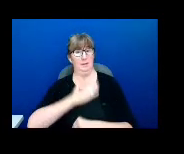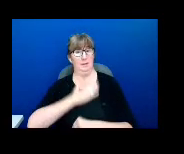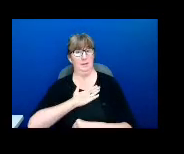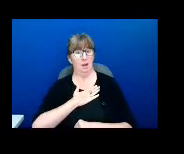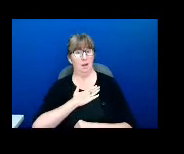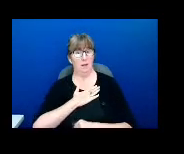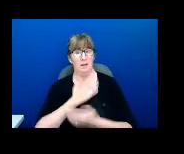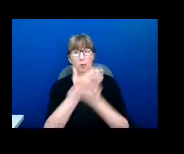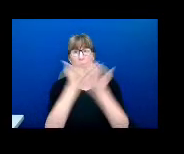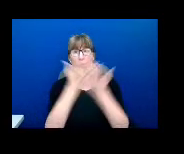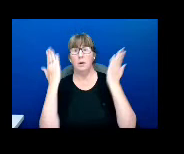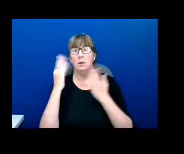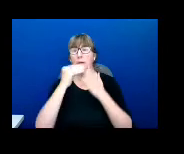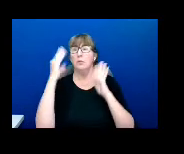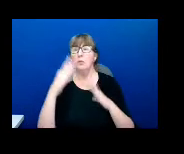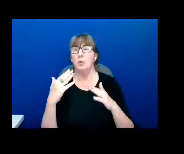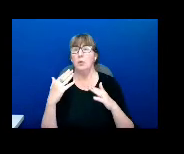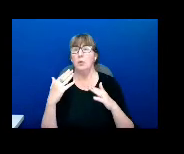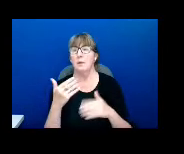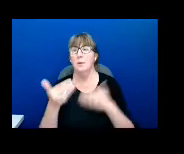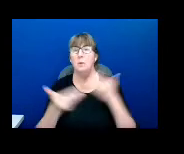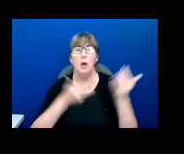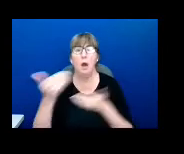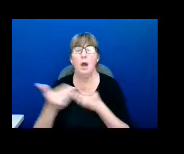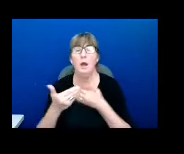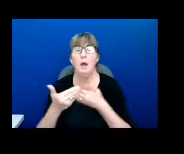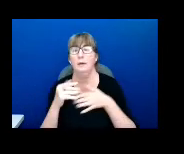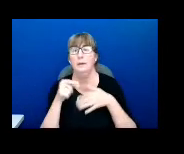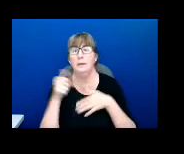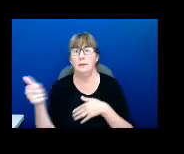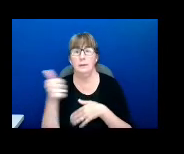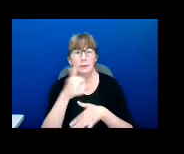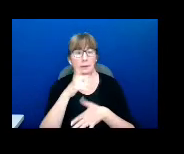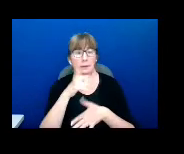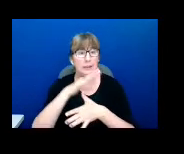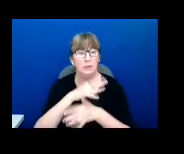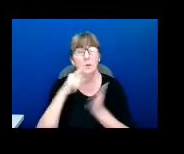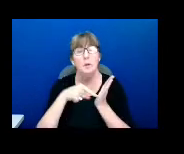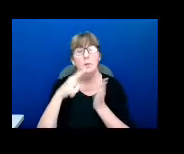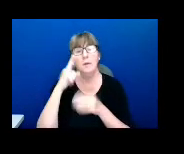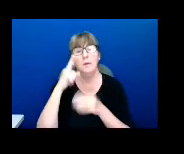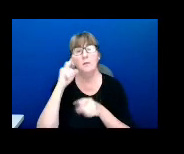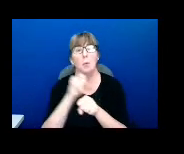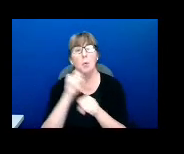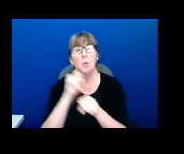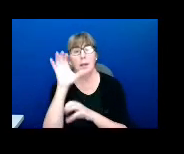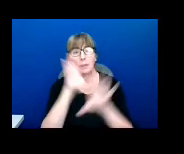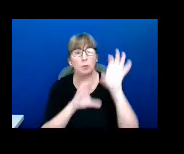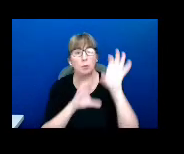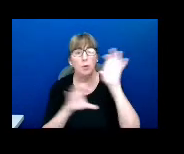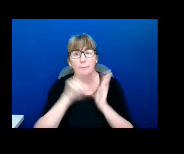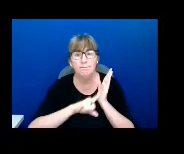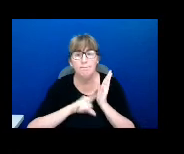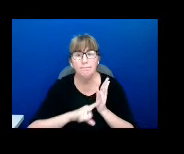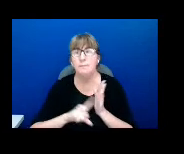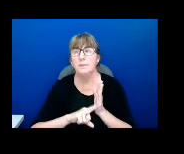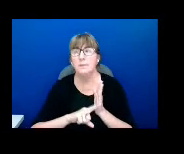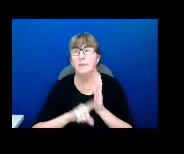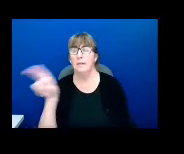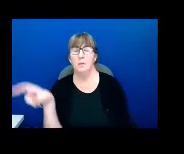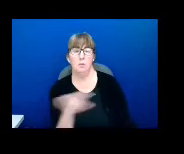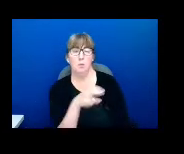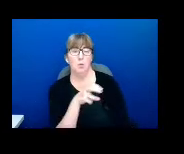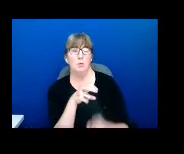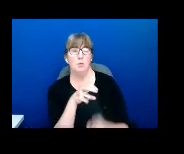had students that were hired in their senior year and paid for the work exploration time and then moved directly into a paid